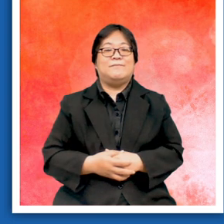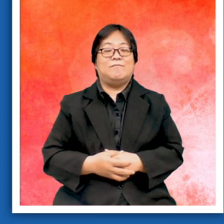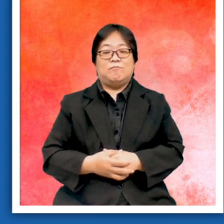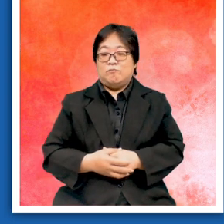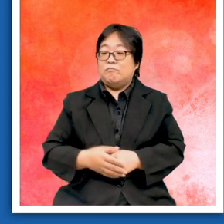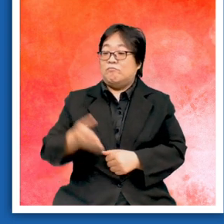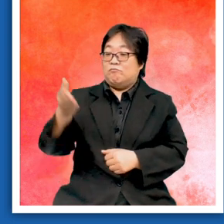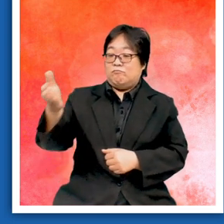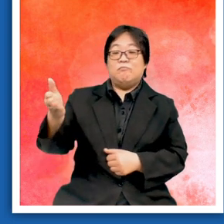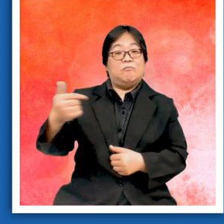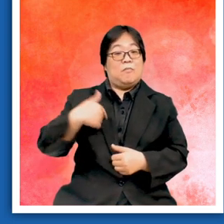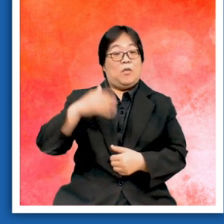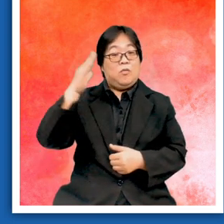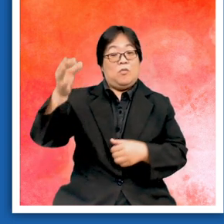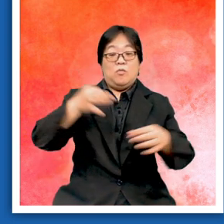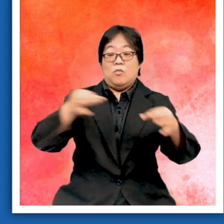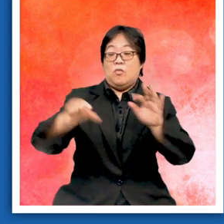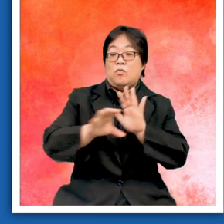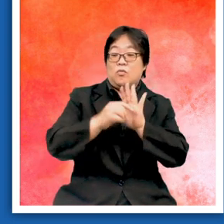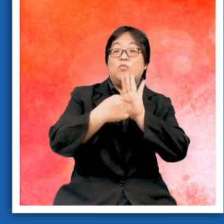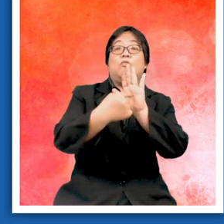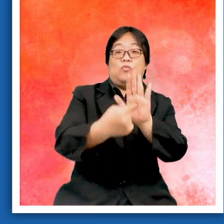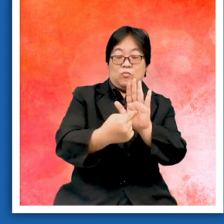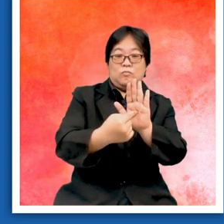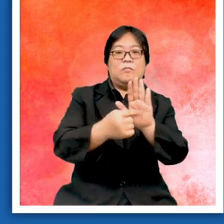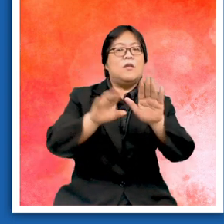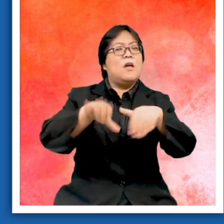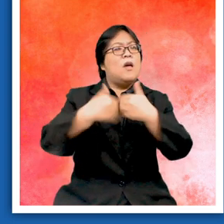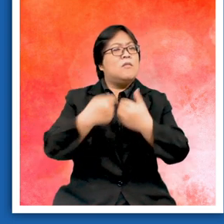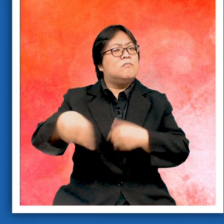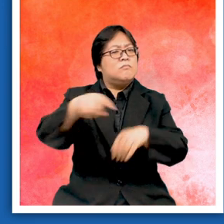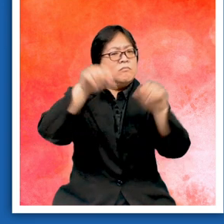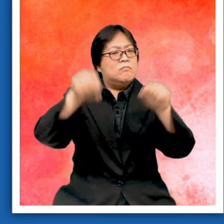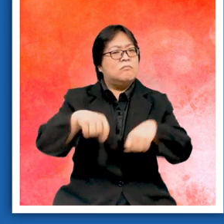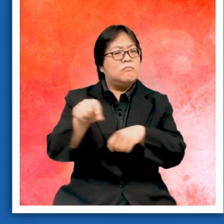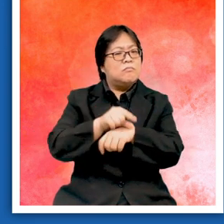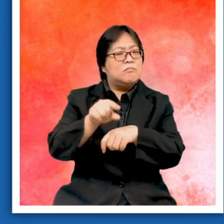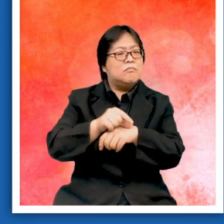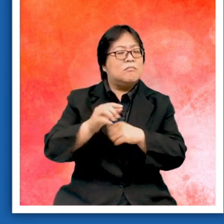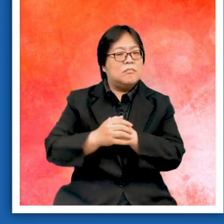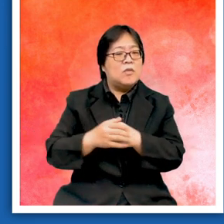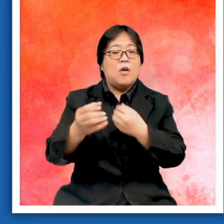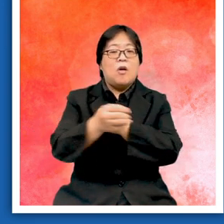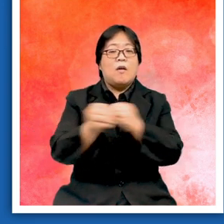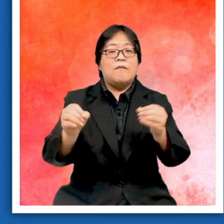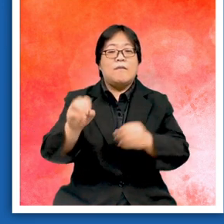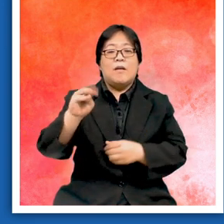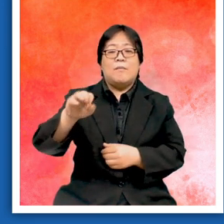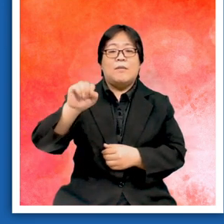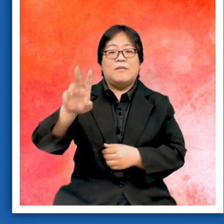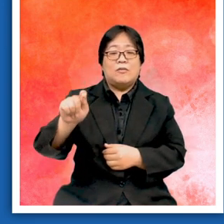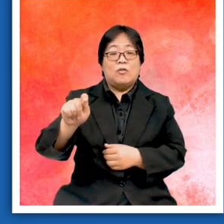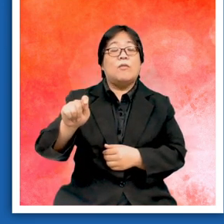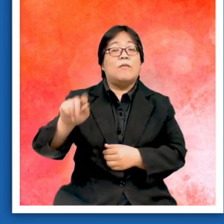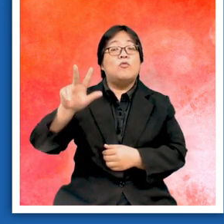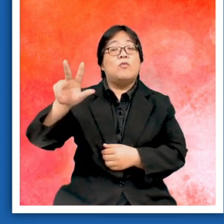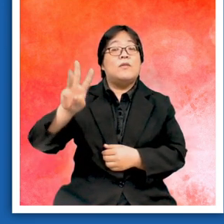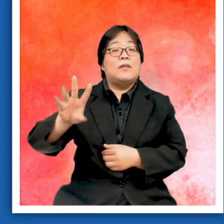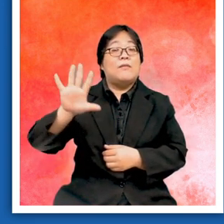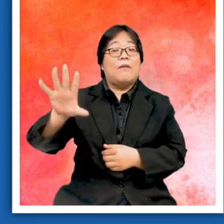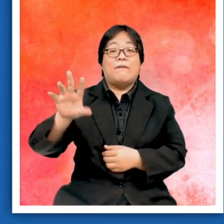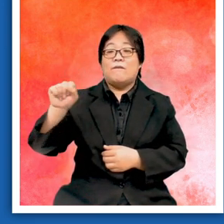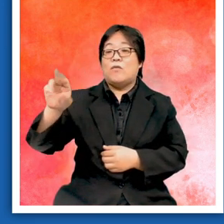In this session, I'm going to show you how you can use the Office 365